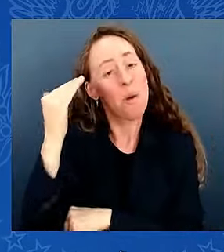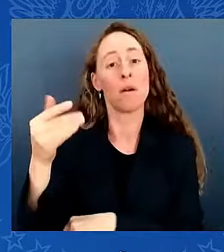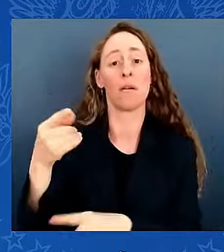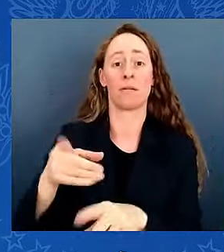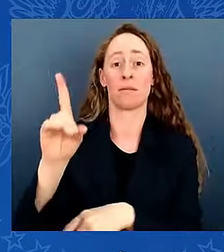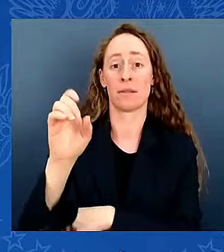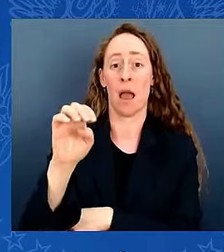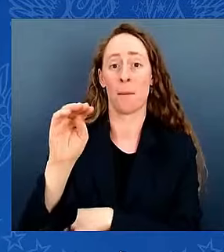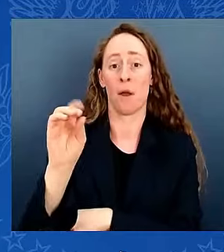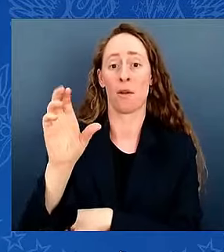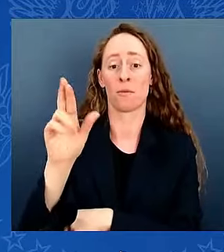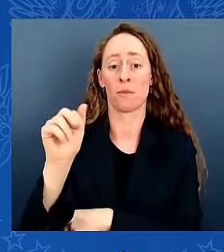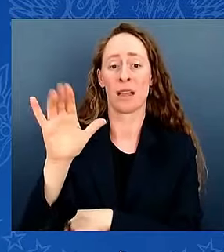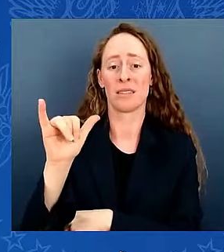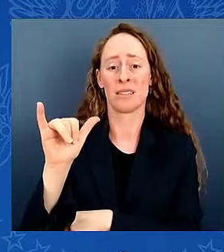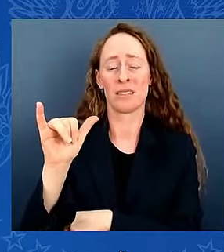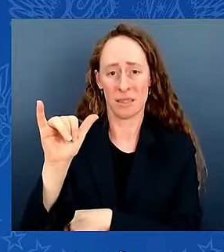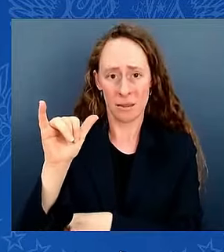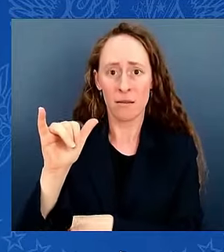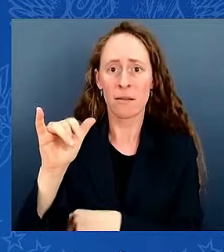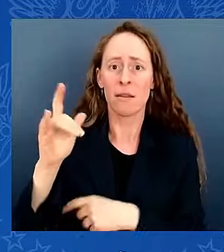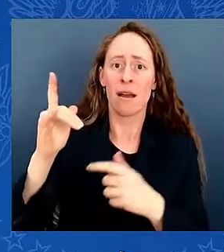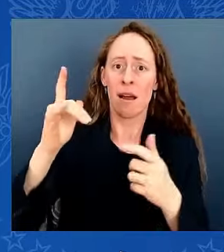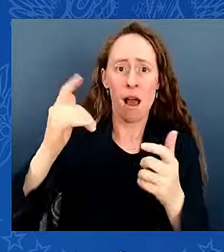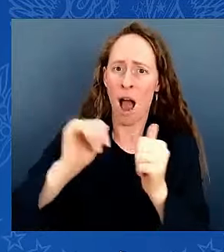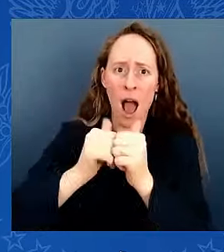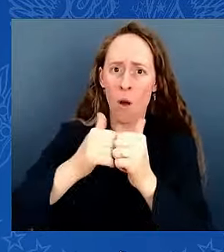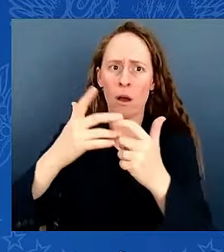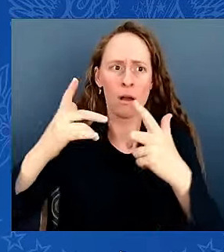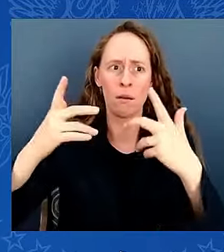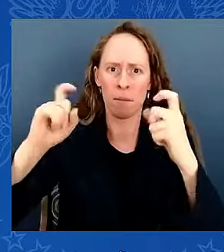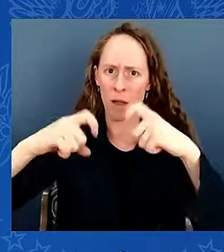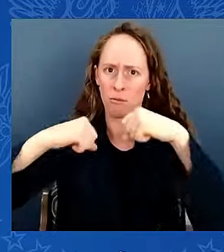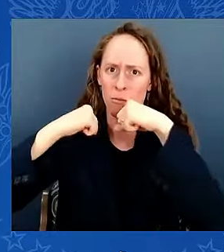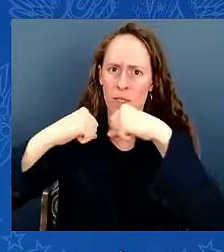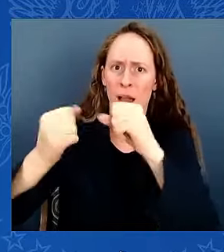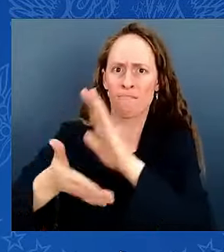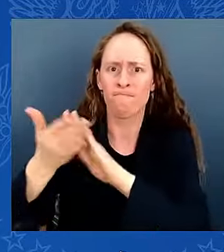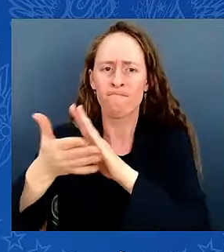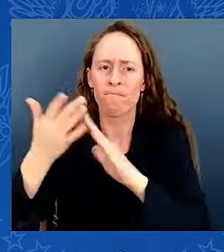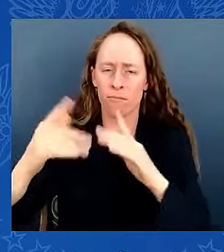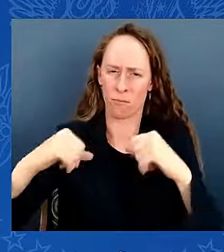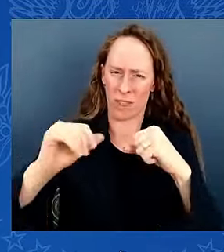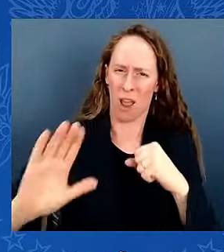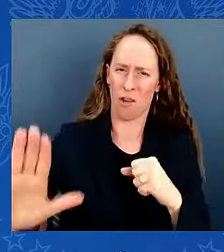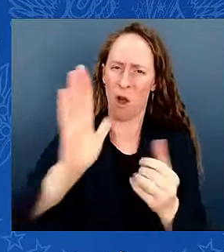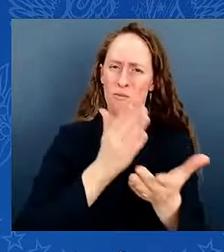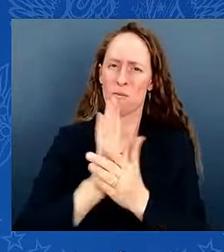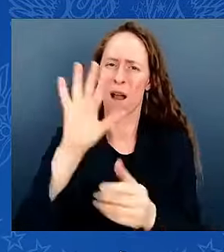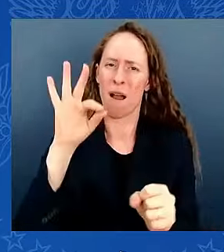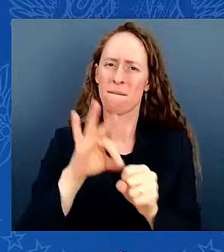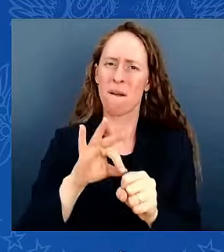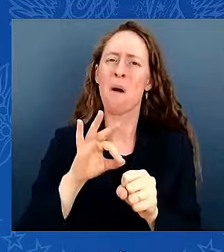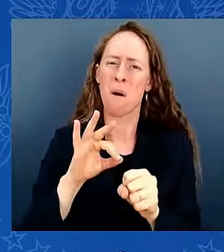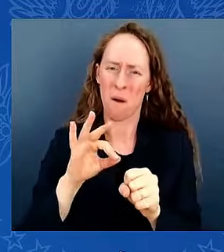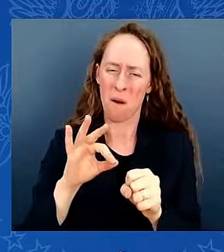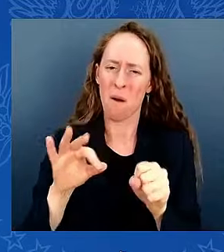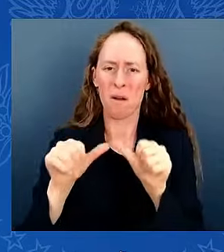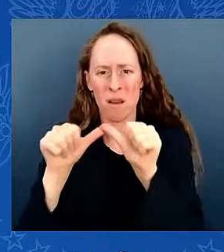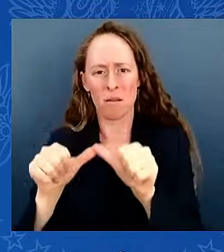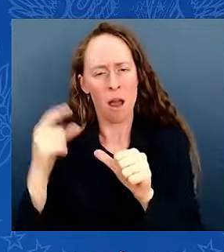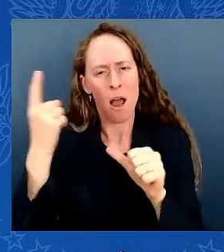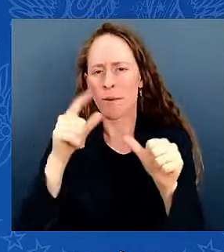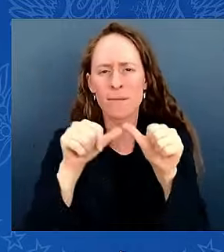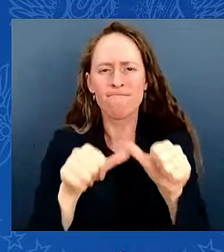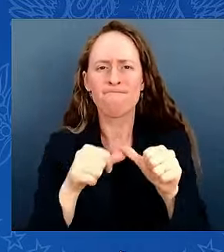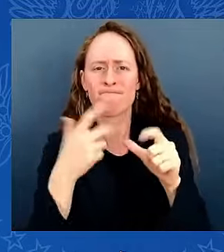and celebrated. We have a president and a vice president who have fought for criminal justice reform and are